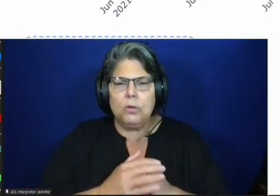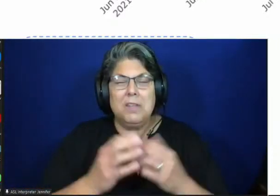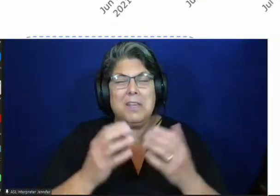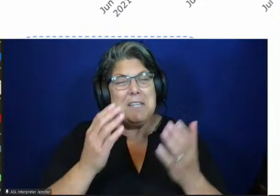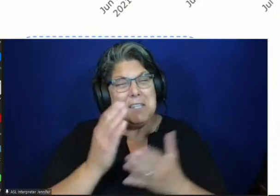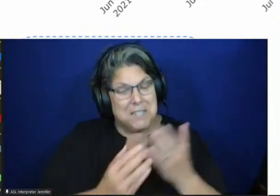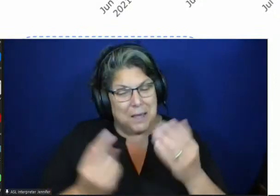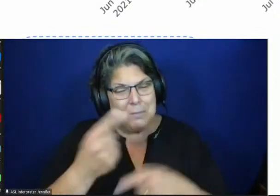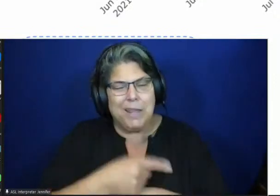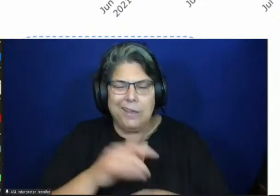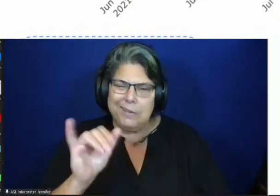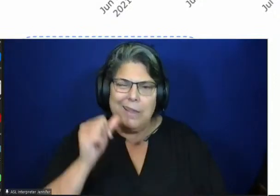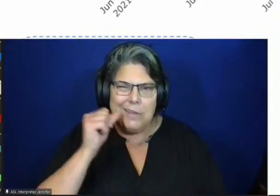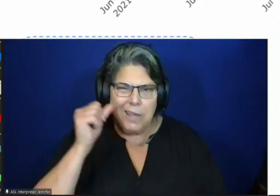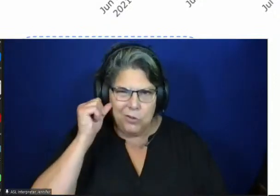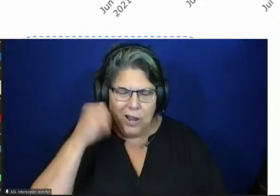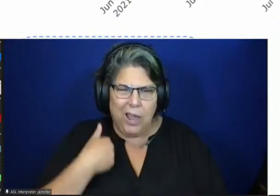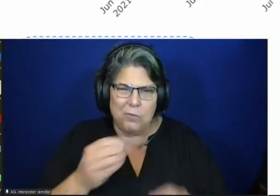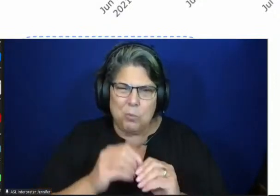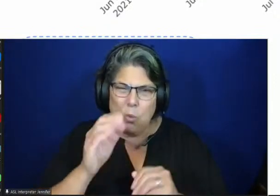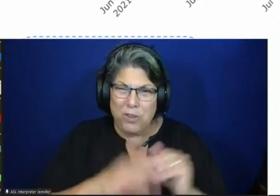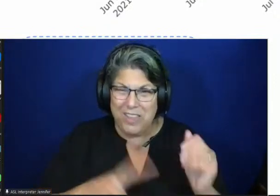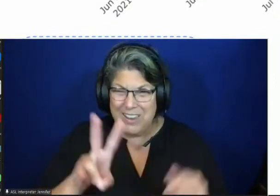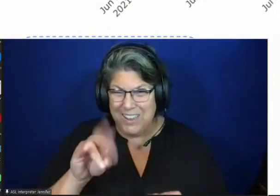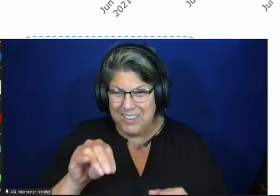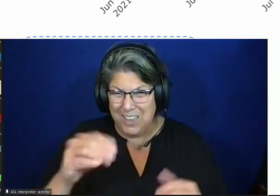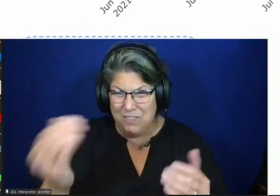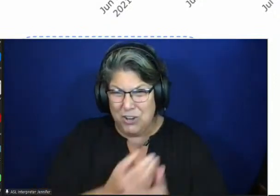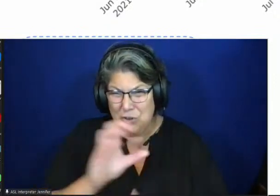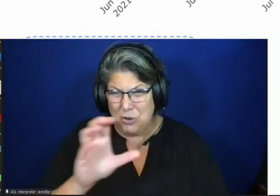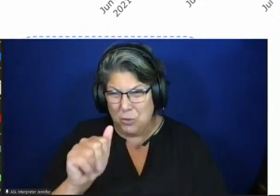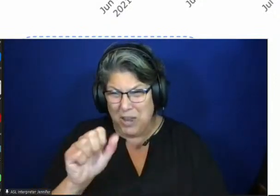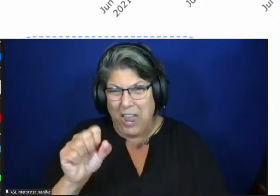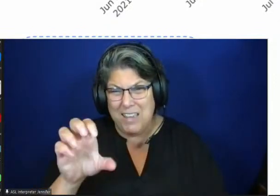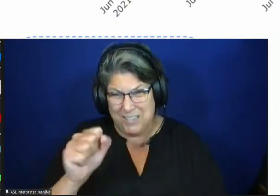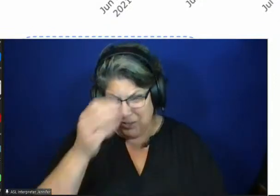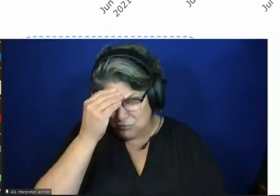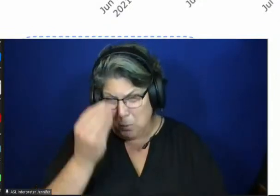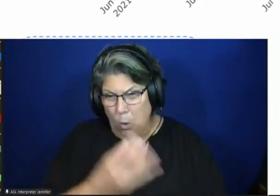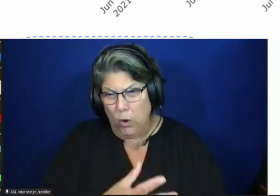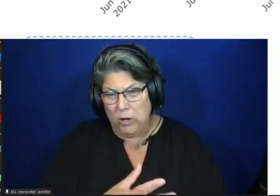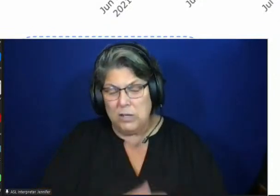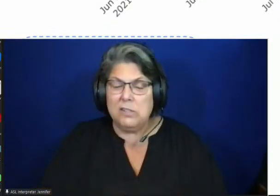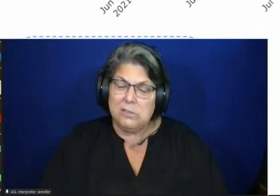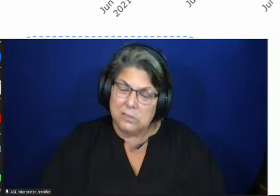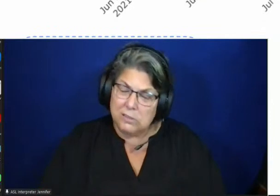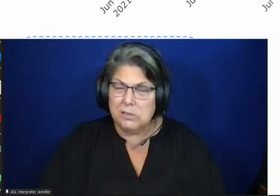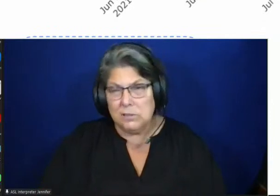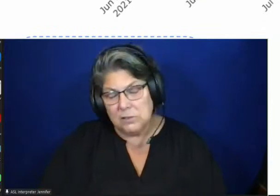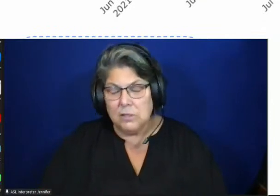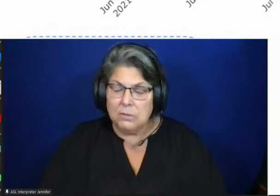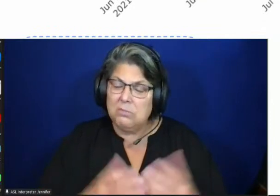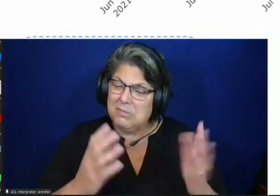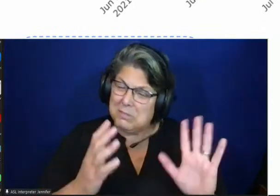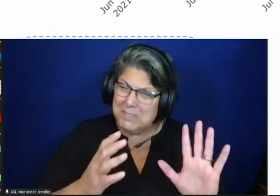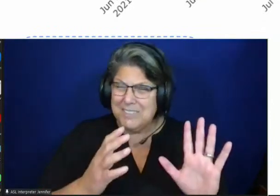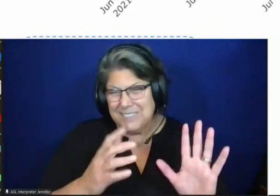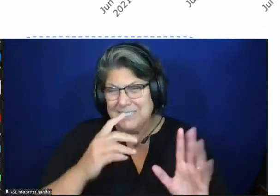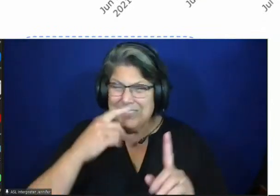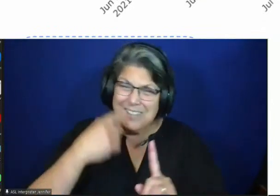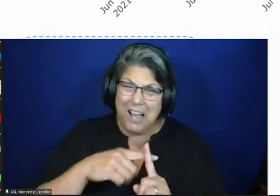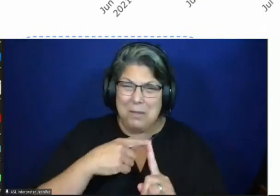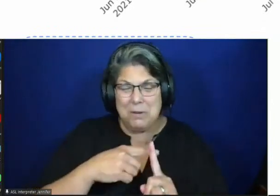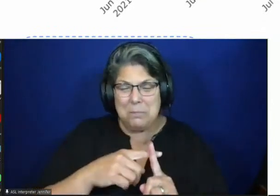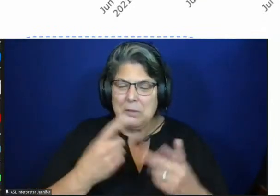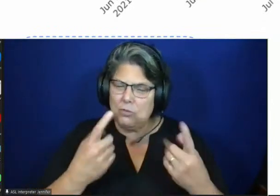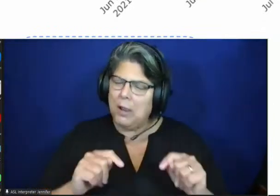like yesterday when we get over 70 cases reported. So I'm cautiously optimistic, but